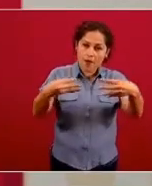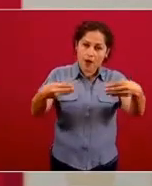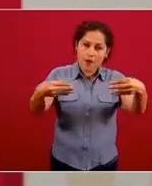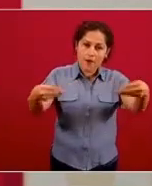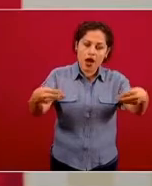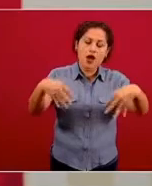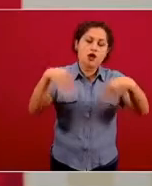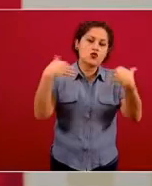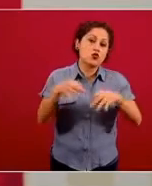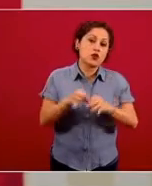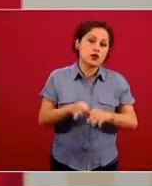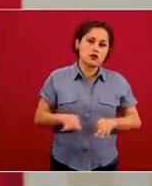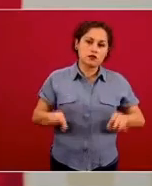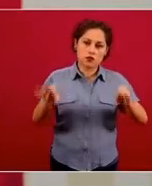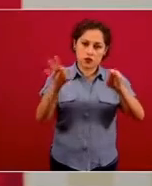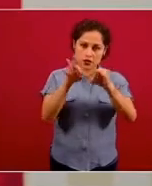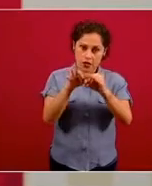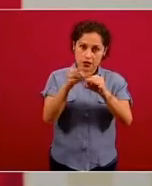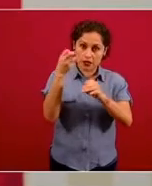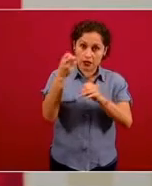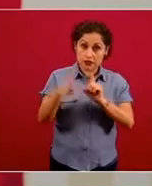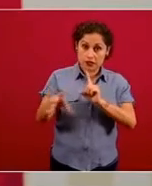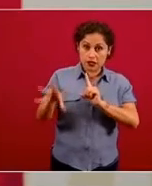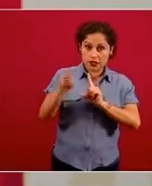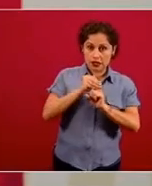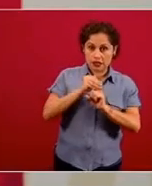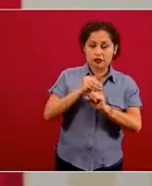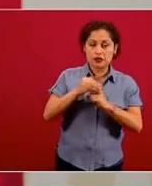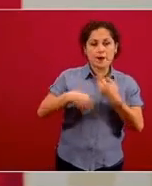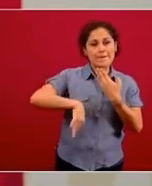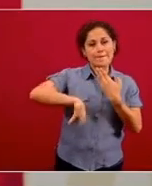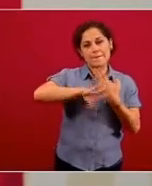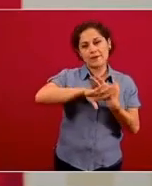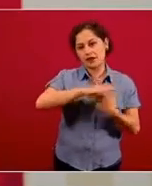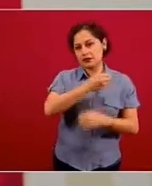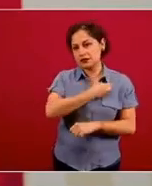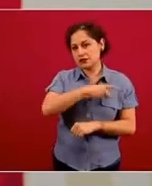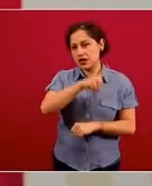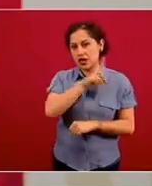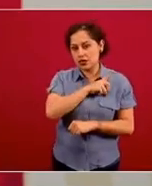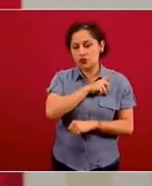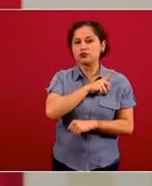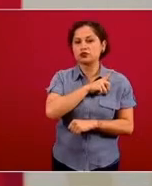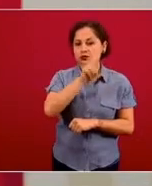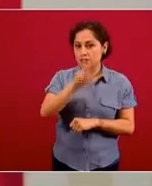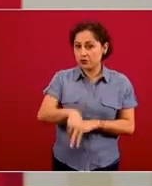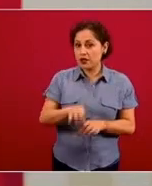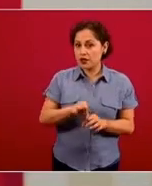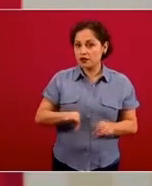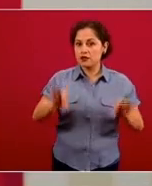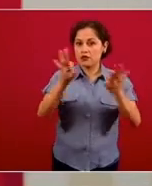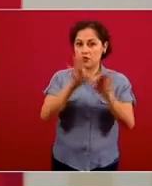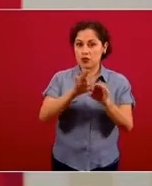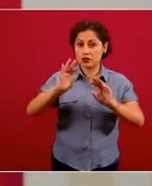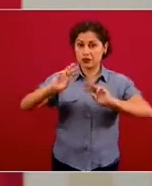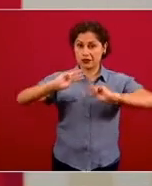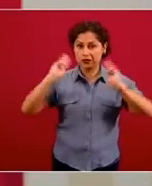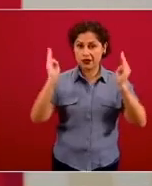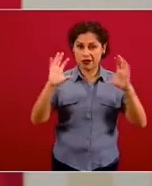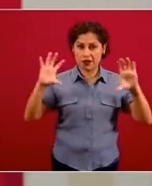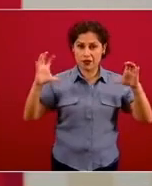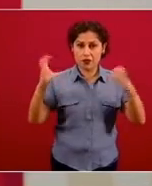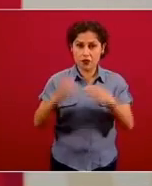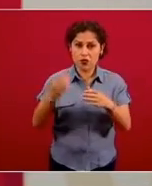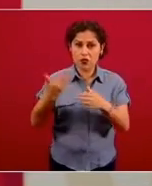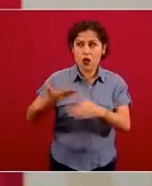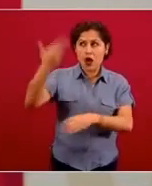historically unprecedented pandemic that has a risk to our health that has not been seen in the whole